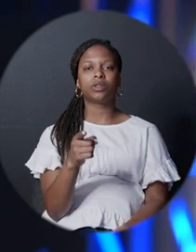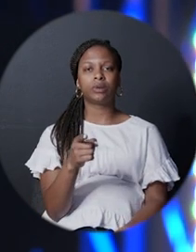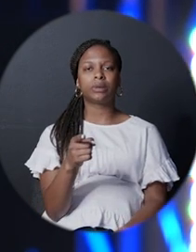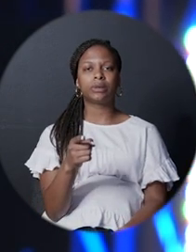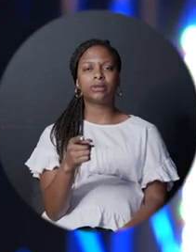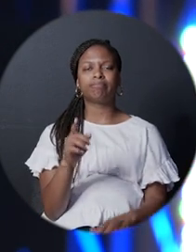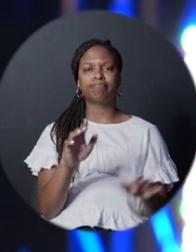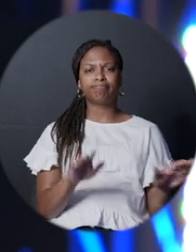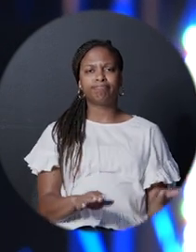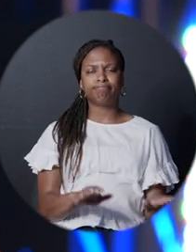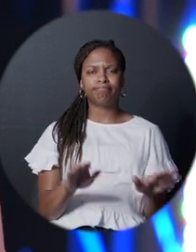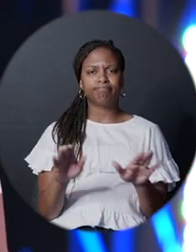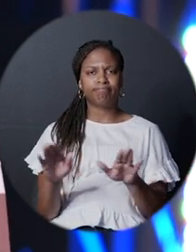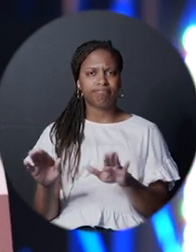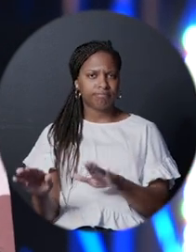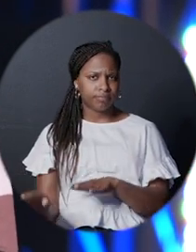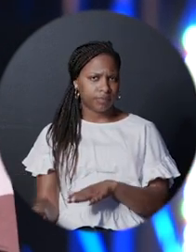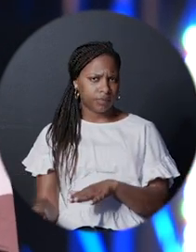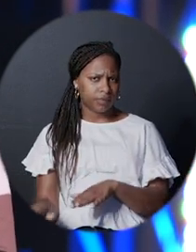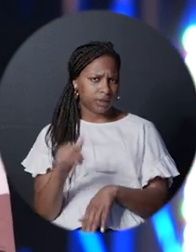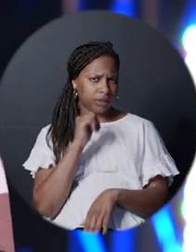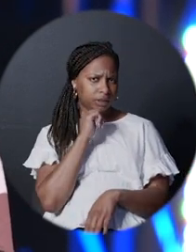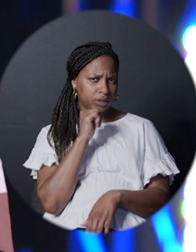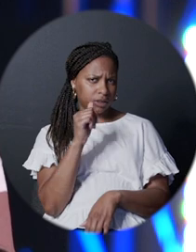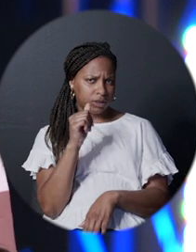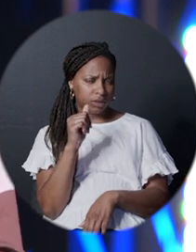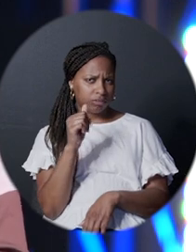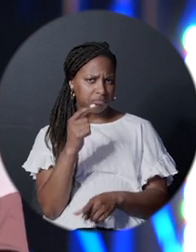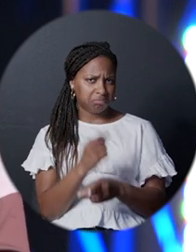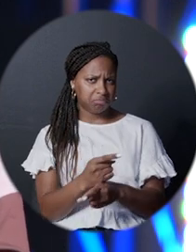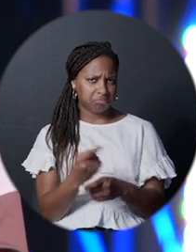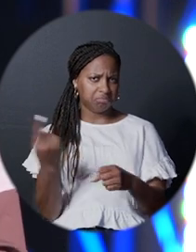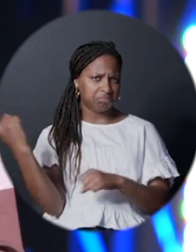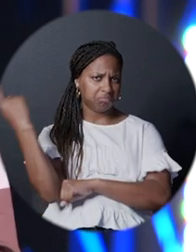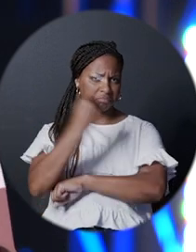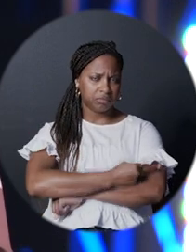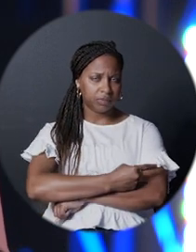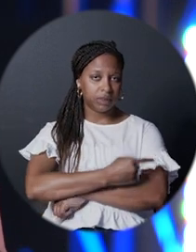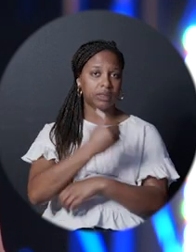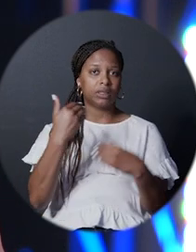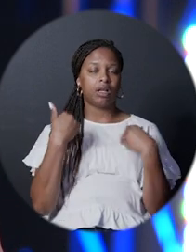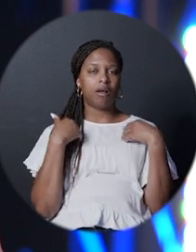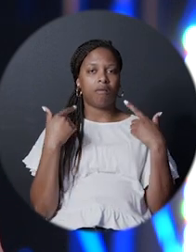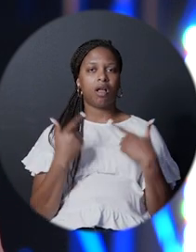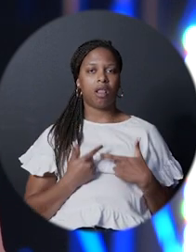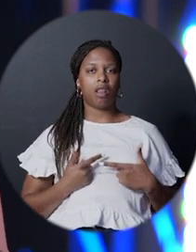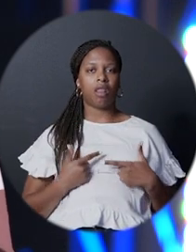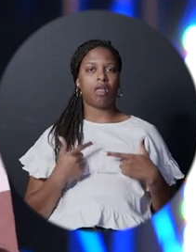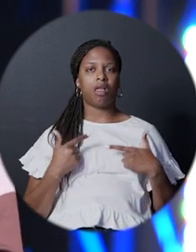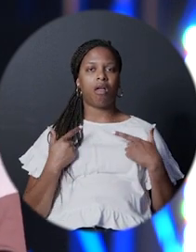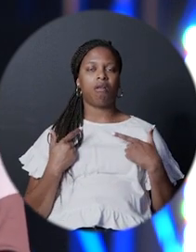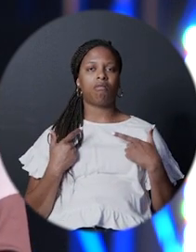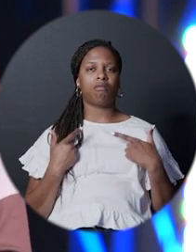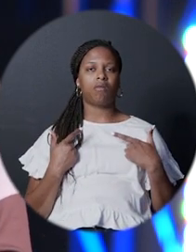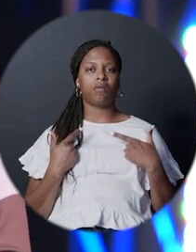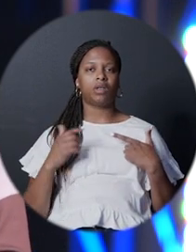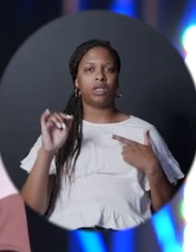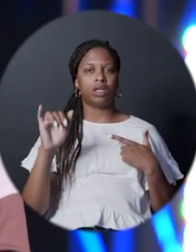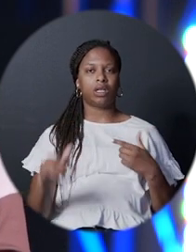But would you settle for an inconvenient day to have a